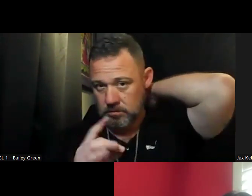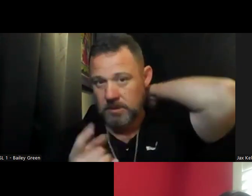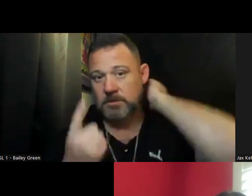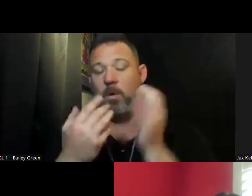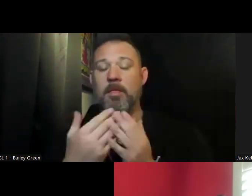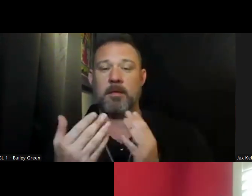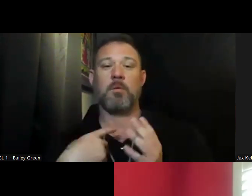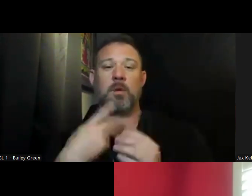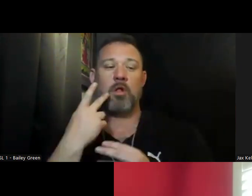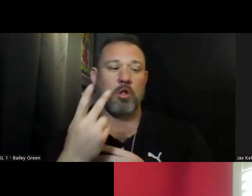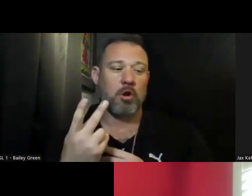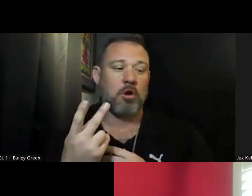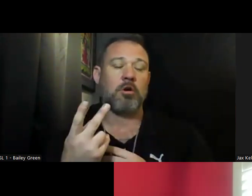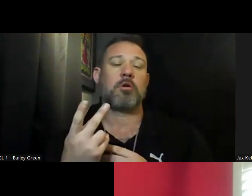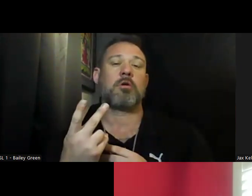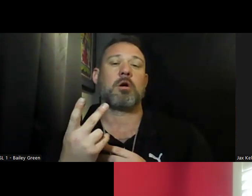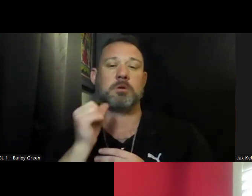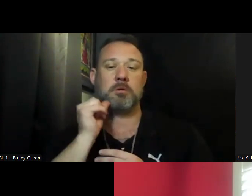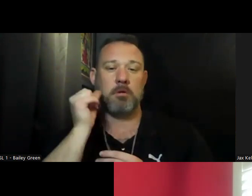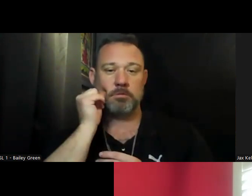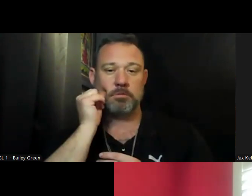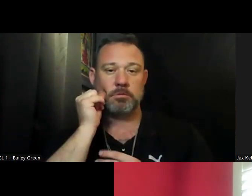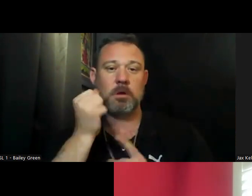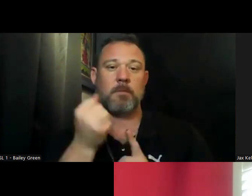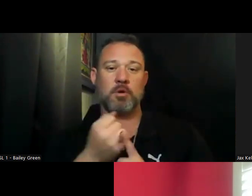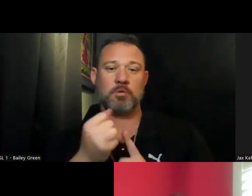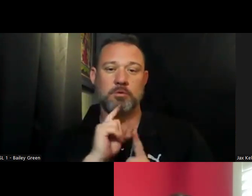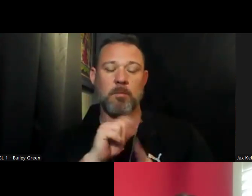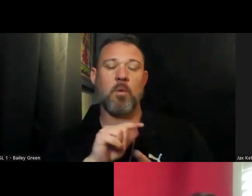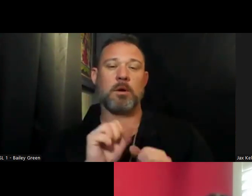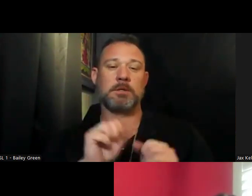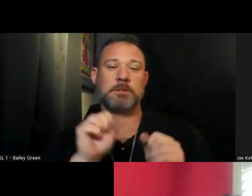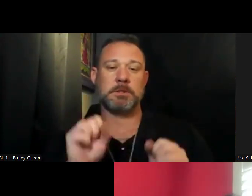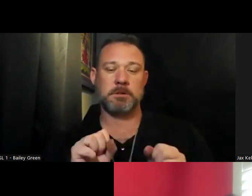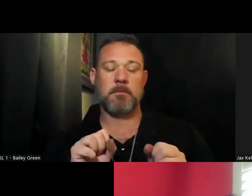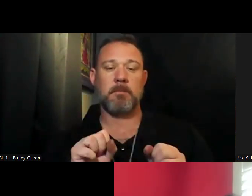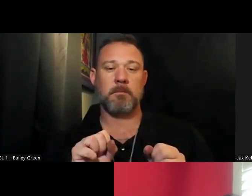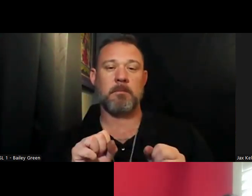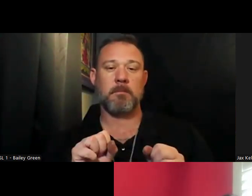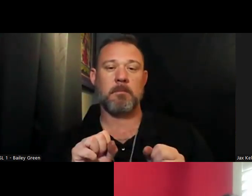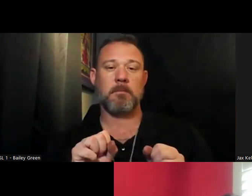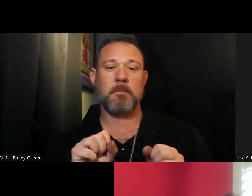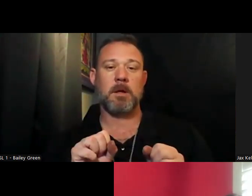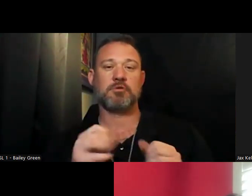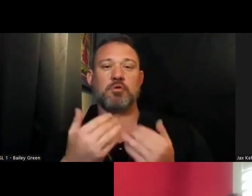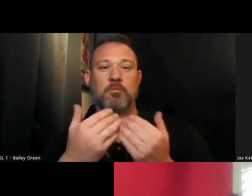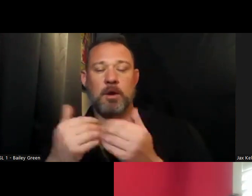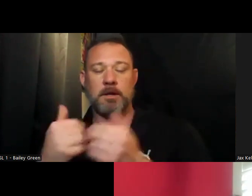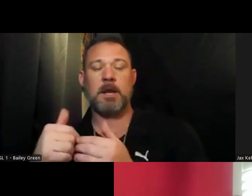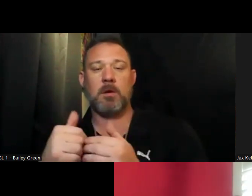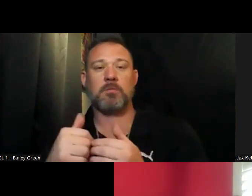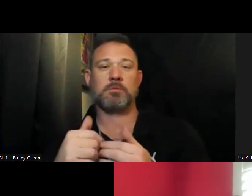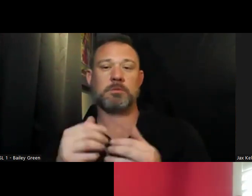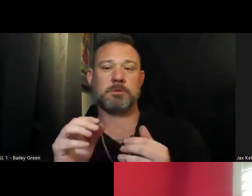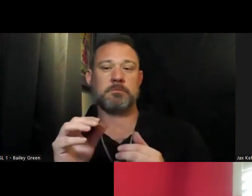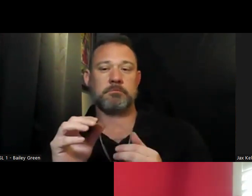at in the adult abuse reporting system, is is to try to break down those